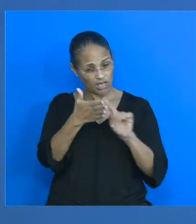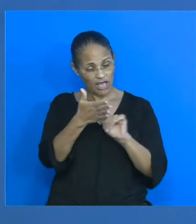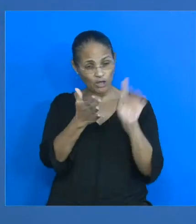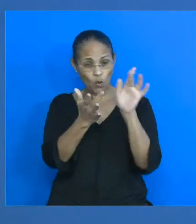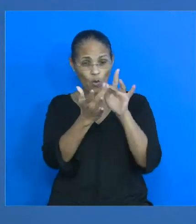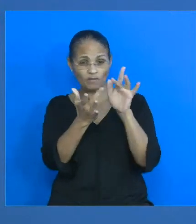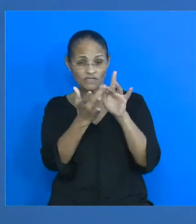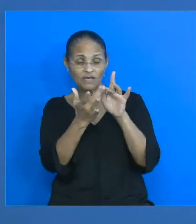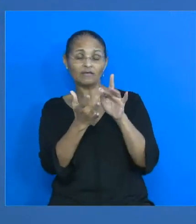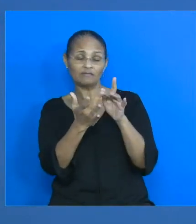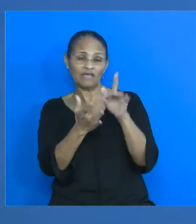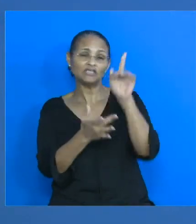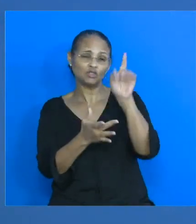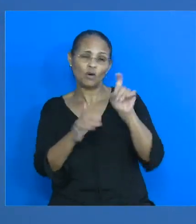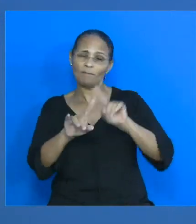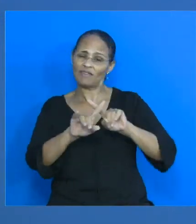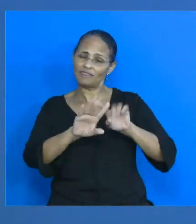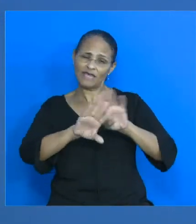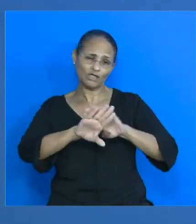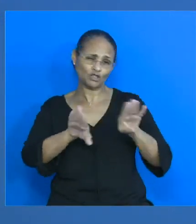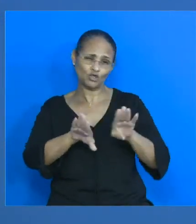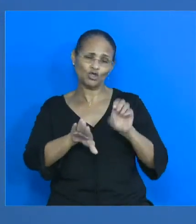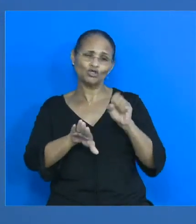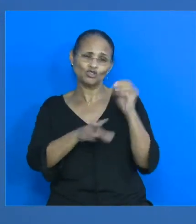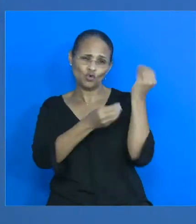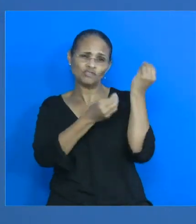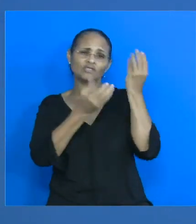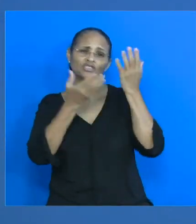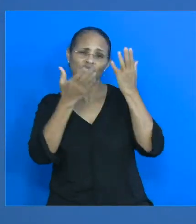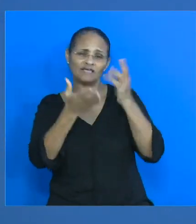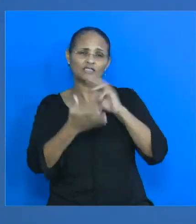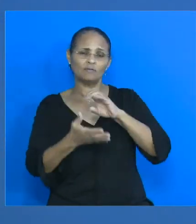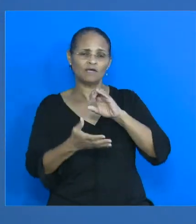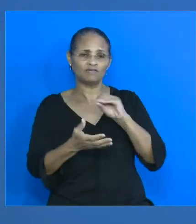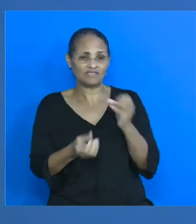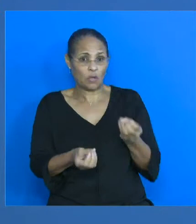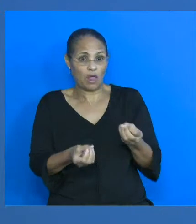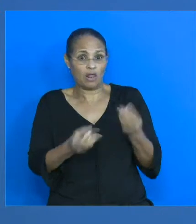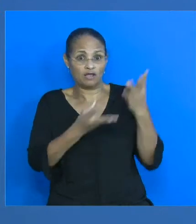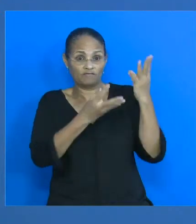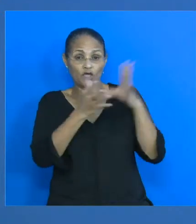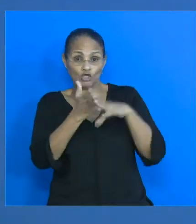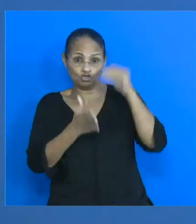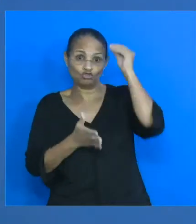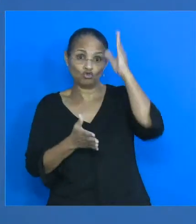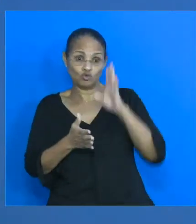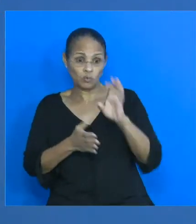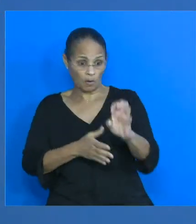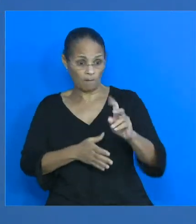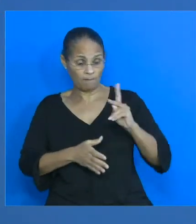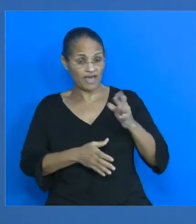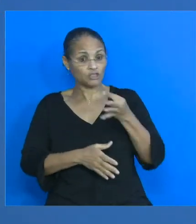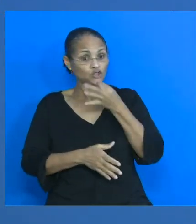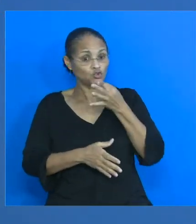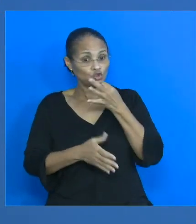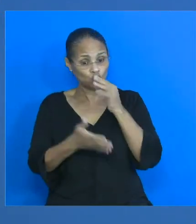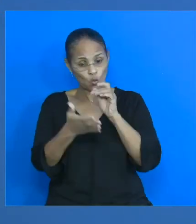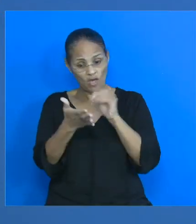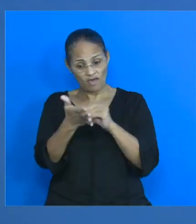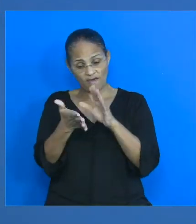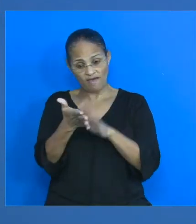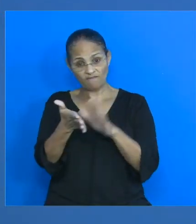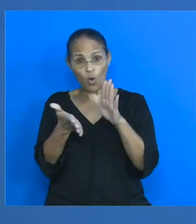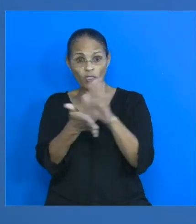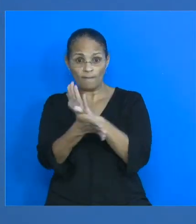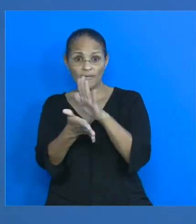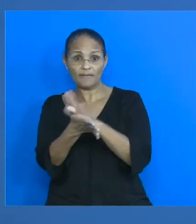they should. So just suggesting to the ministry, especially since a lot of students are going to be coming back, to have it on the paper, because I'm looking at it right now, to